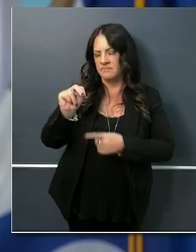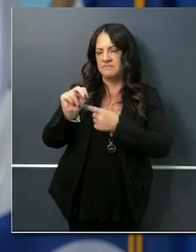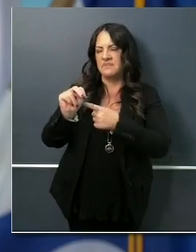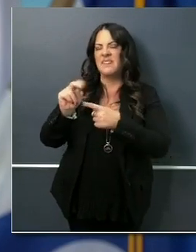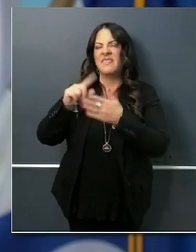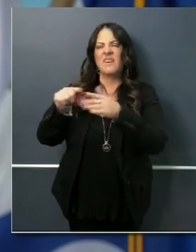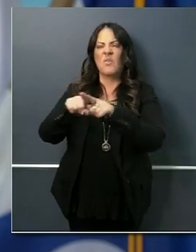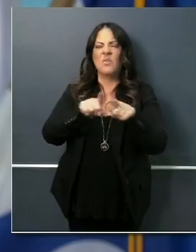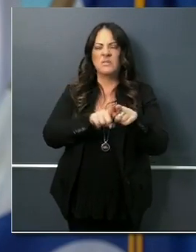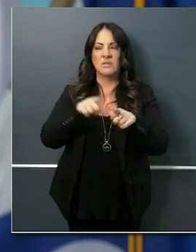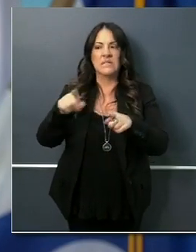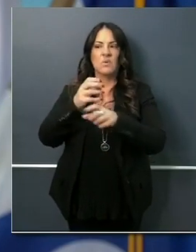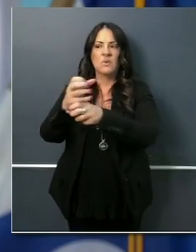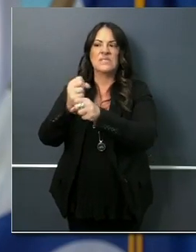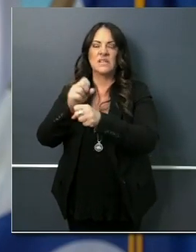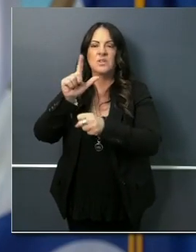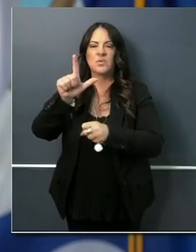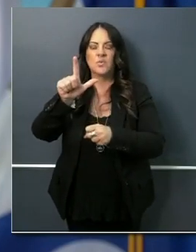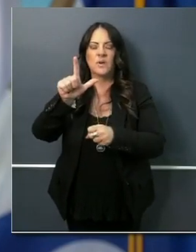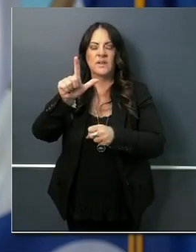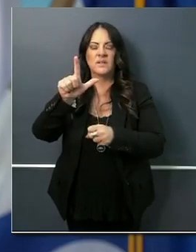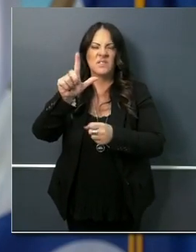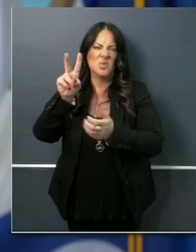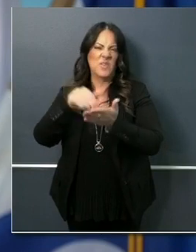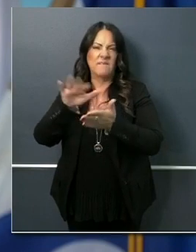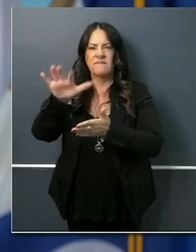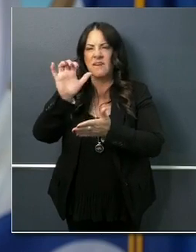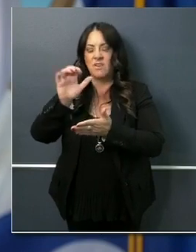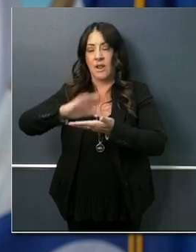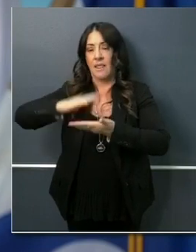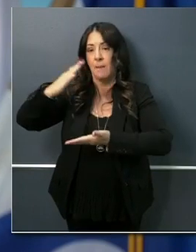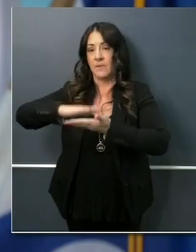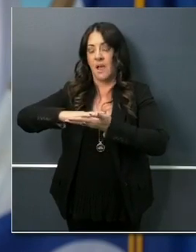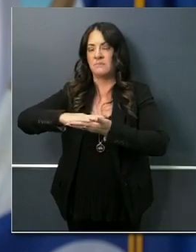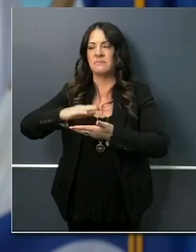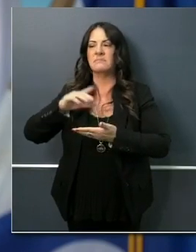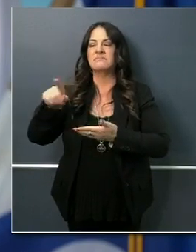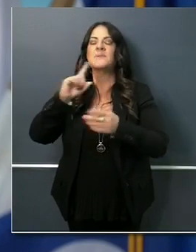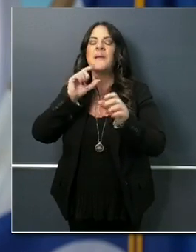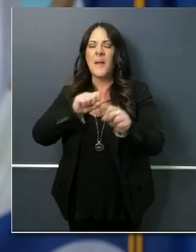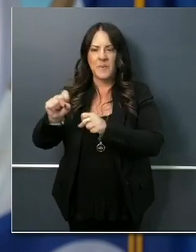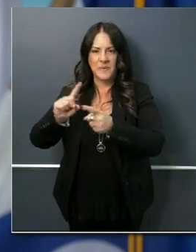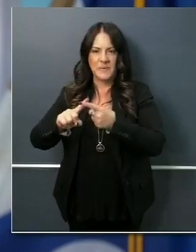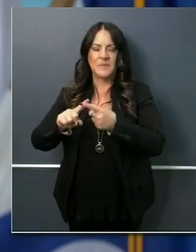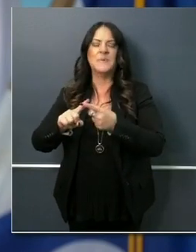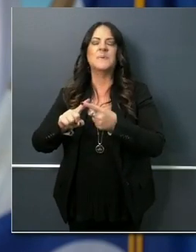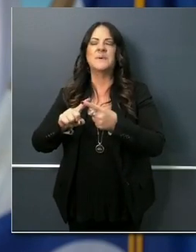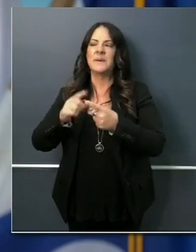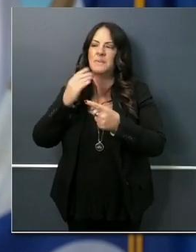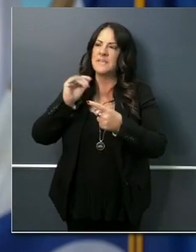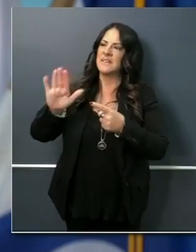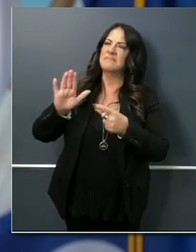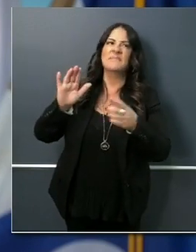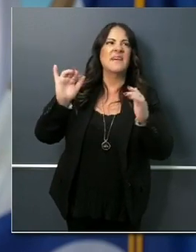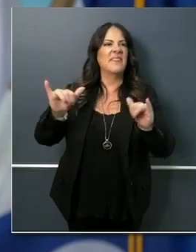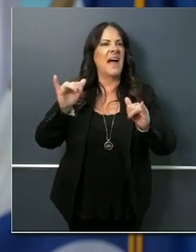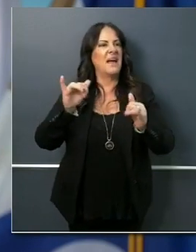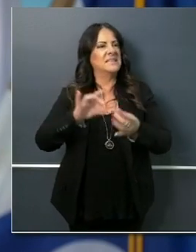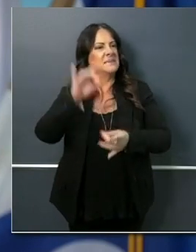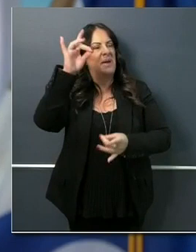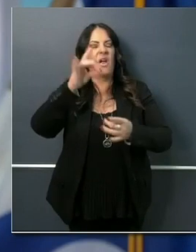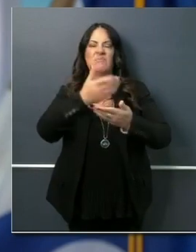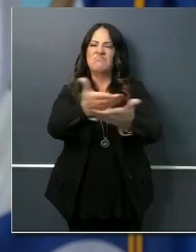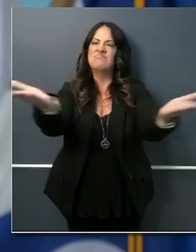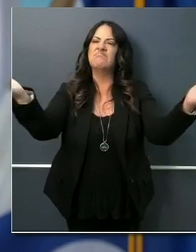already procured 2,565 laptops as well in the spirit of this kind of partnership and collaboration, working